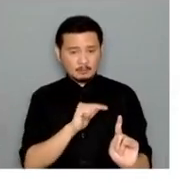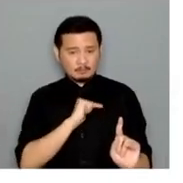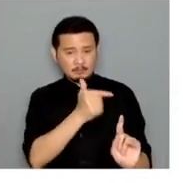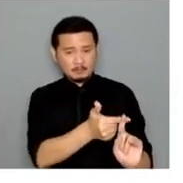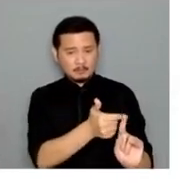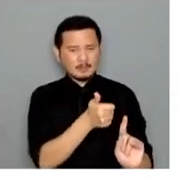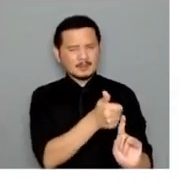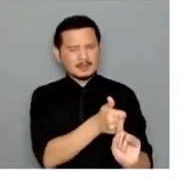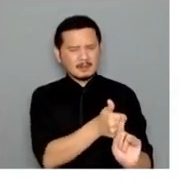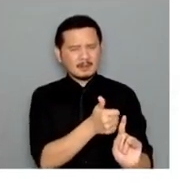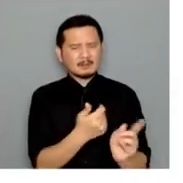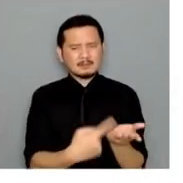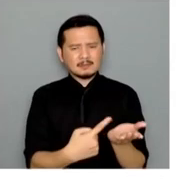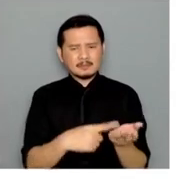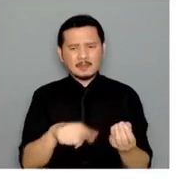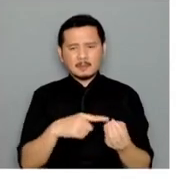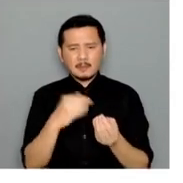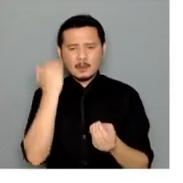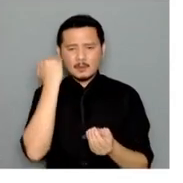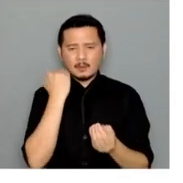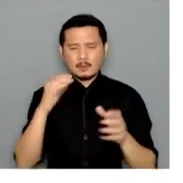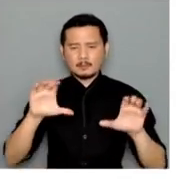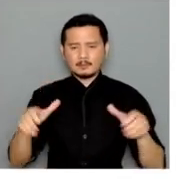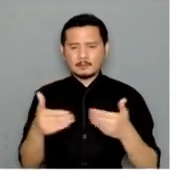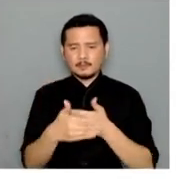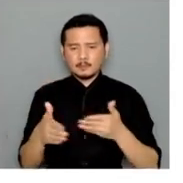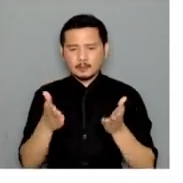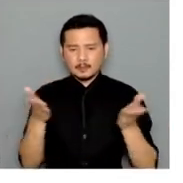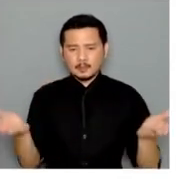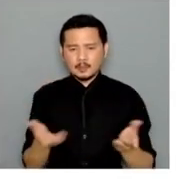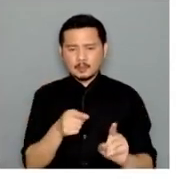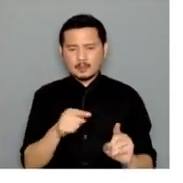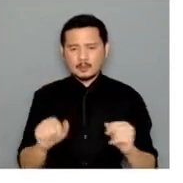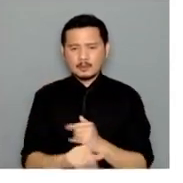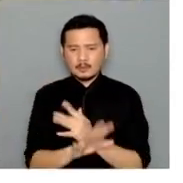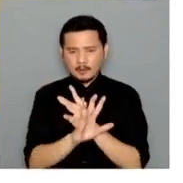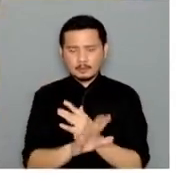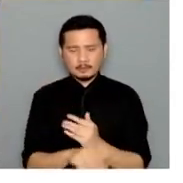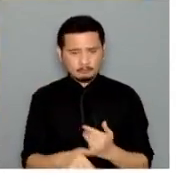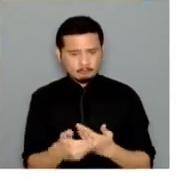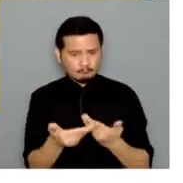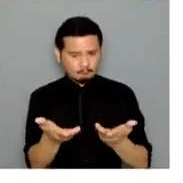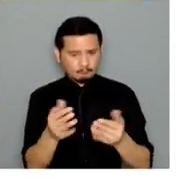classroom shortage problem that's being experienced there in the city. Kristen, you were saying?